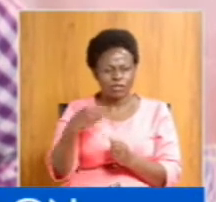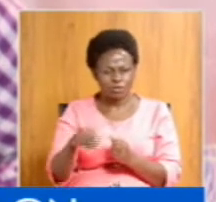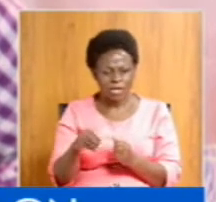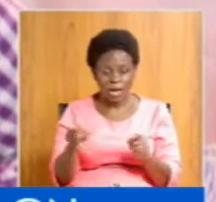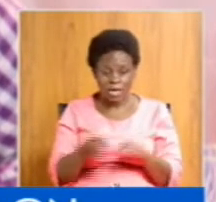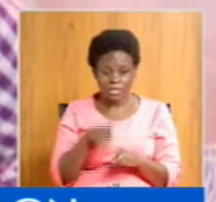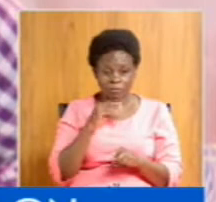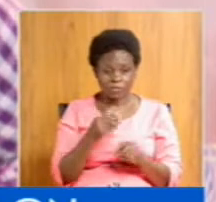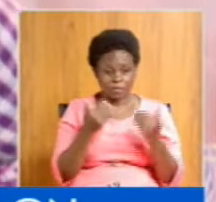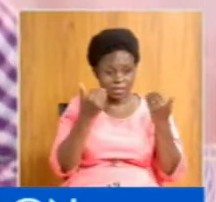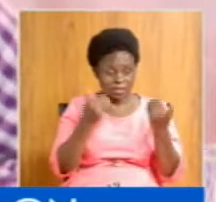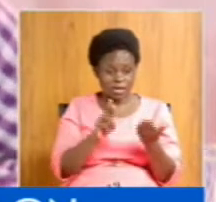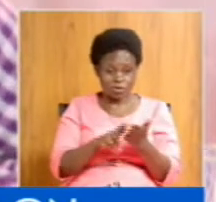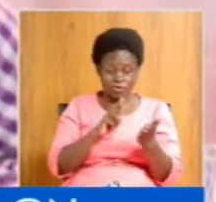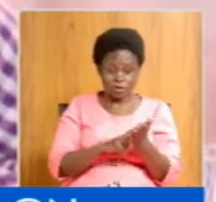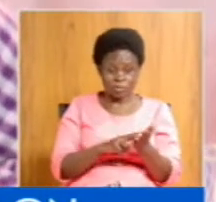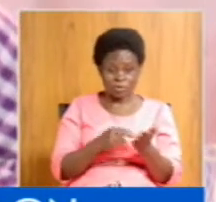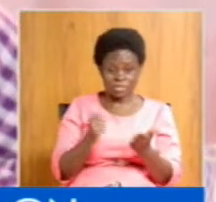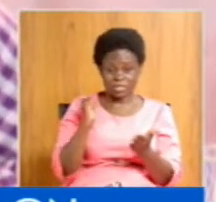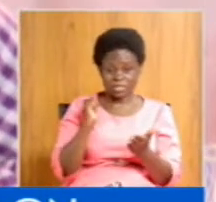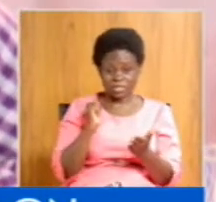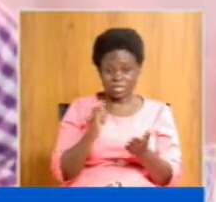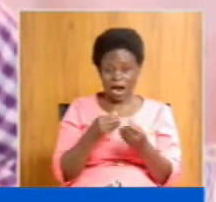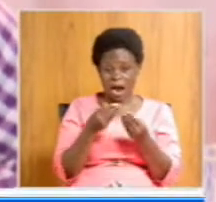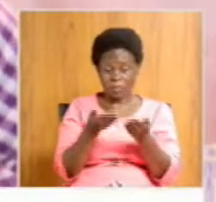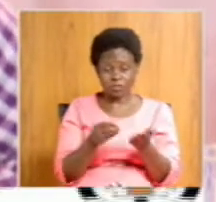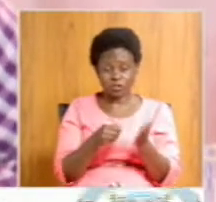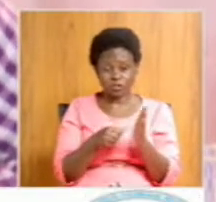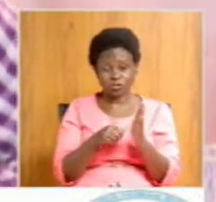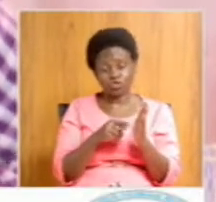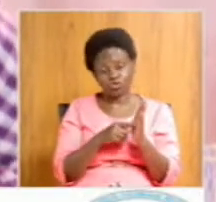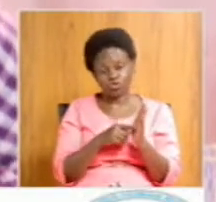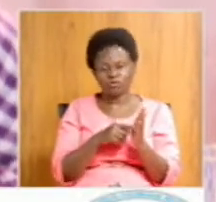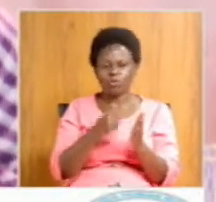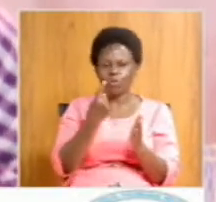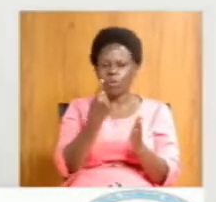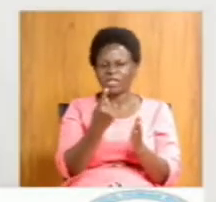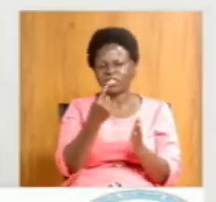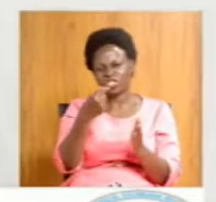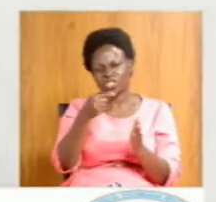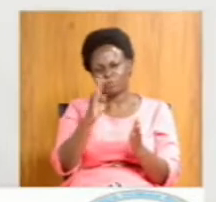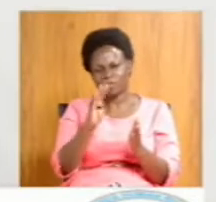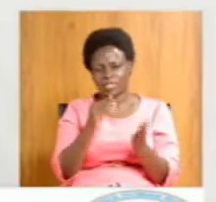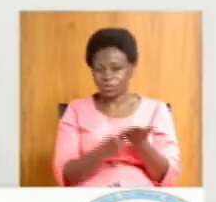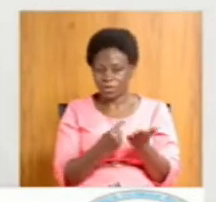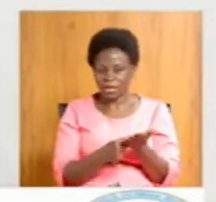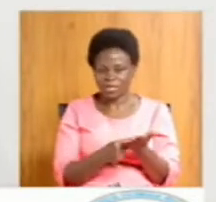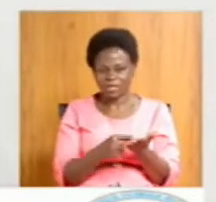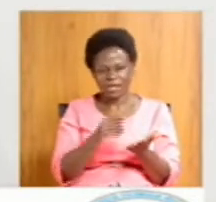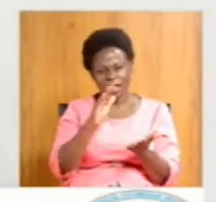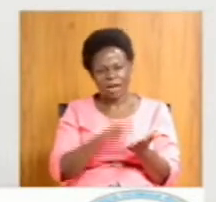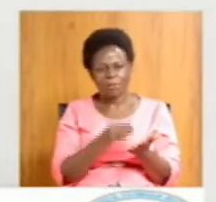As we speak now, there was a report issued yesterday that showed that the cost, the average cost of 1 GB in Uganda